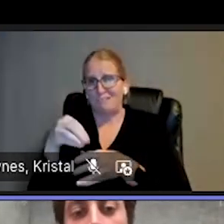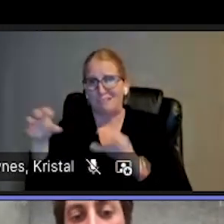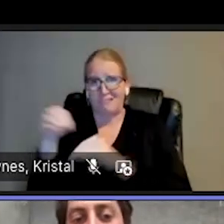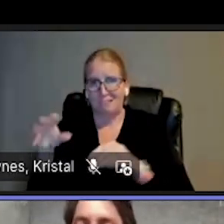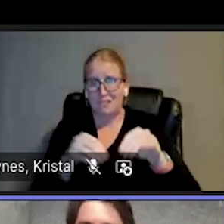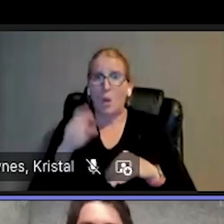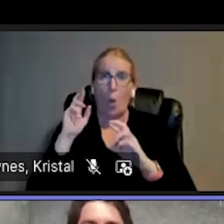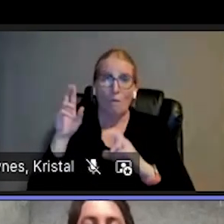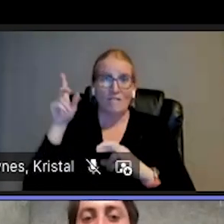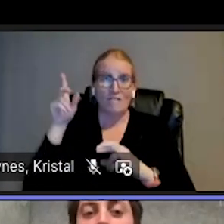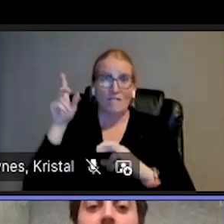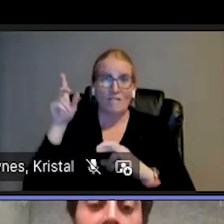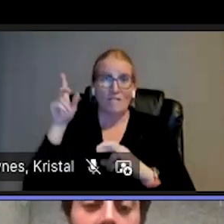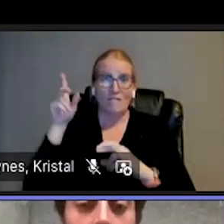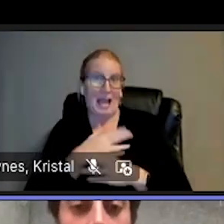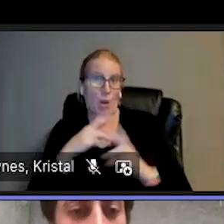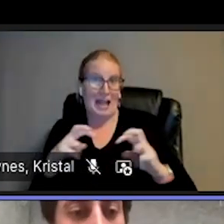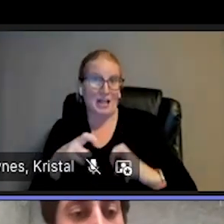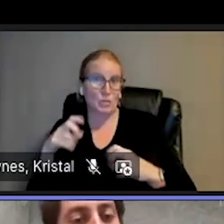on providing a recommendation there.